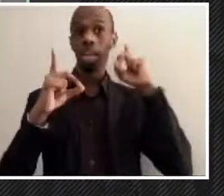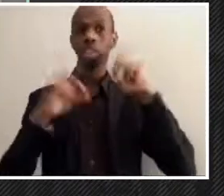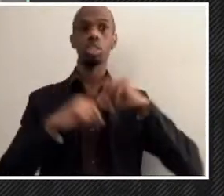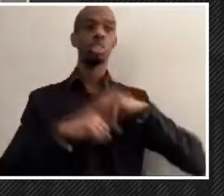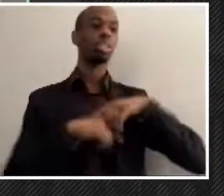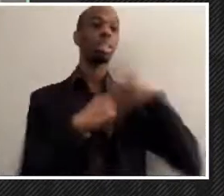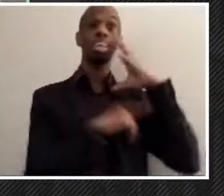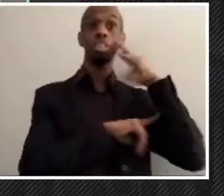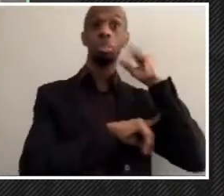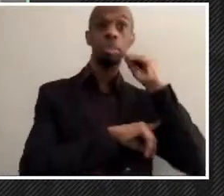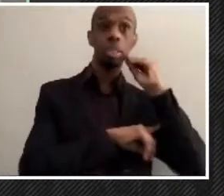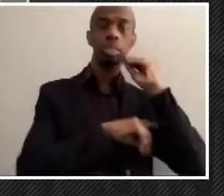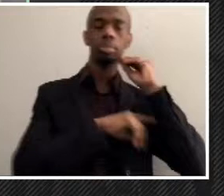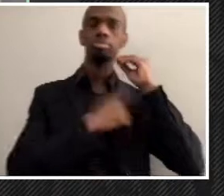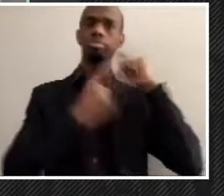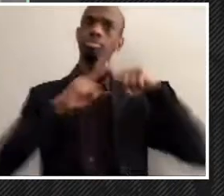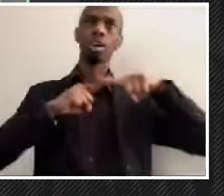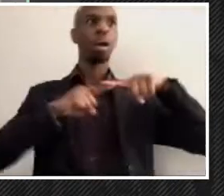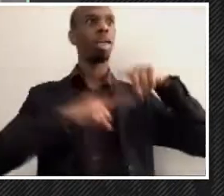We need to seriously question